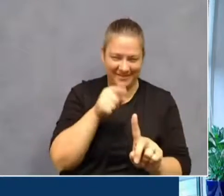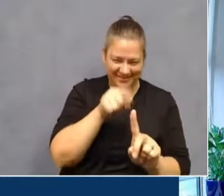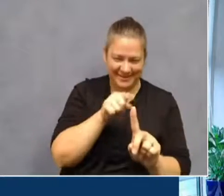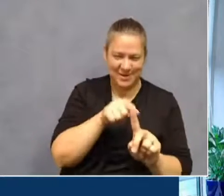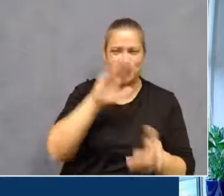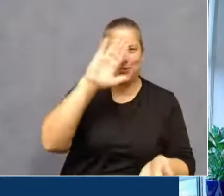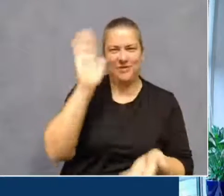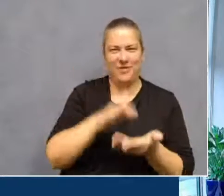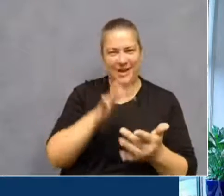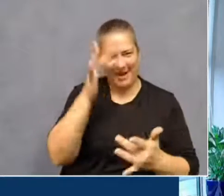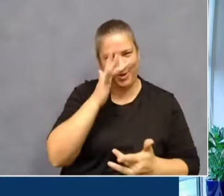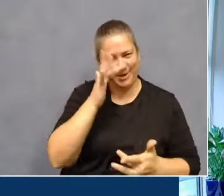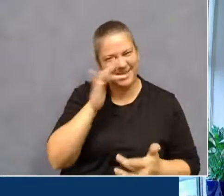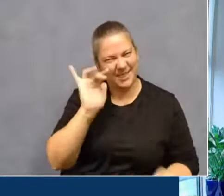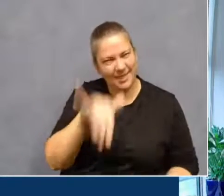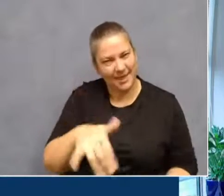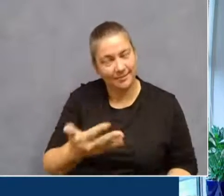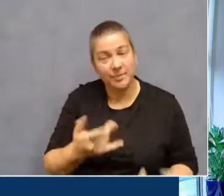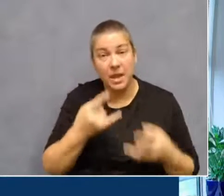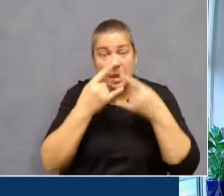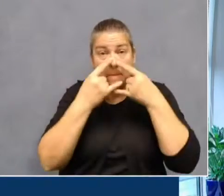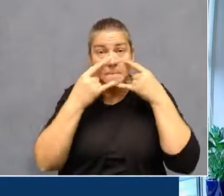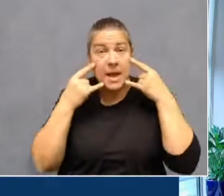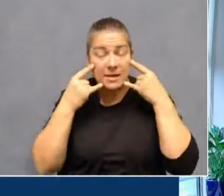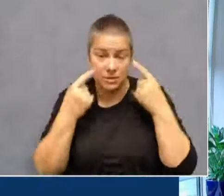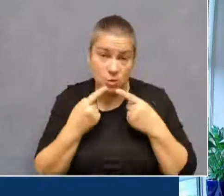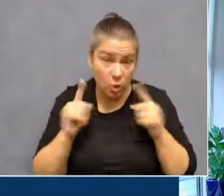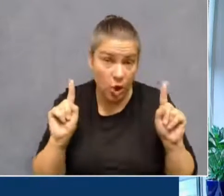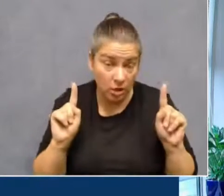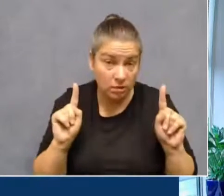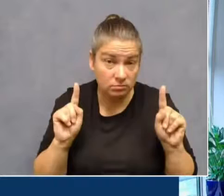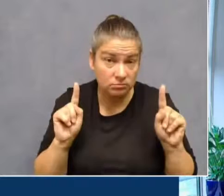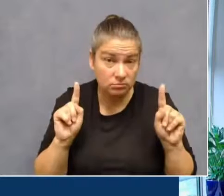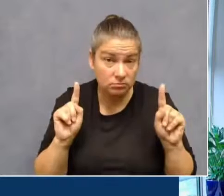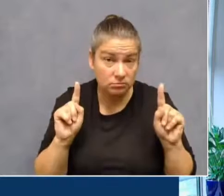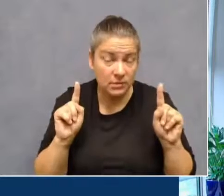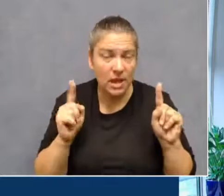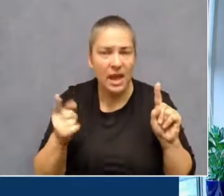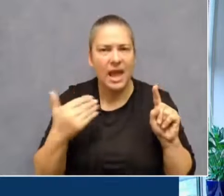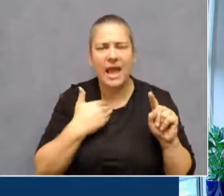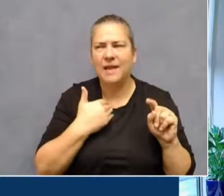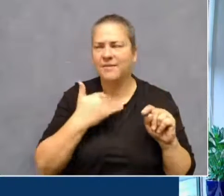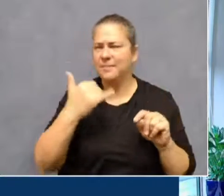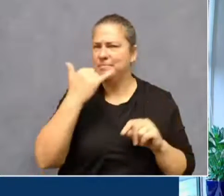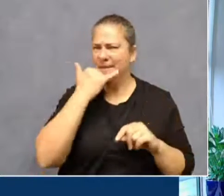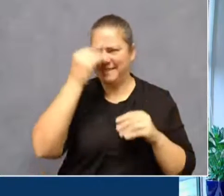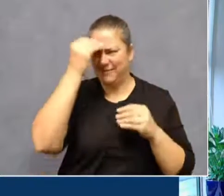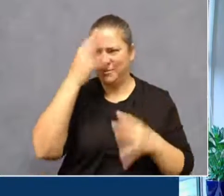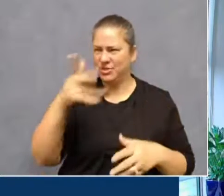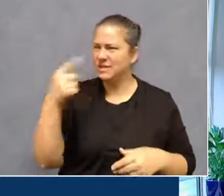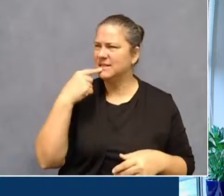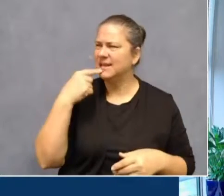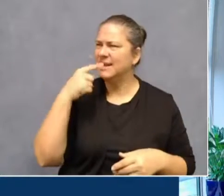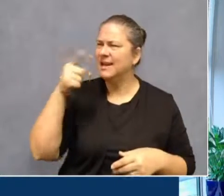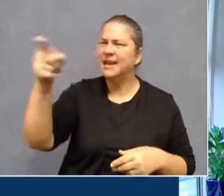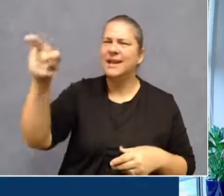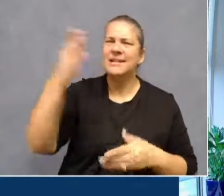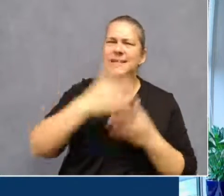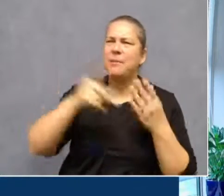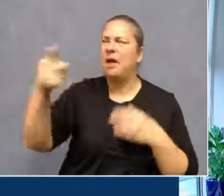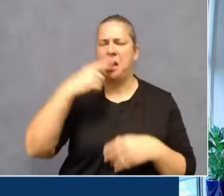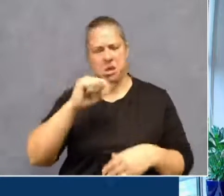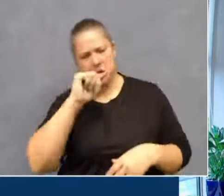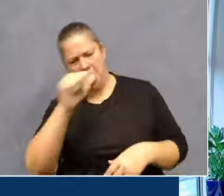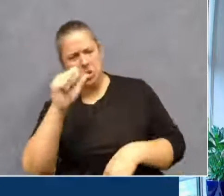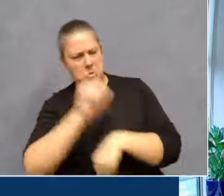masks work, folks. The misinformation that's out there now about them not working is just misinformation. Every credible